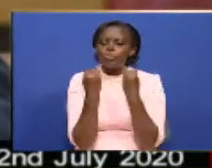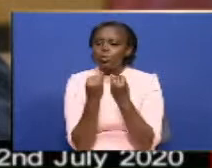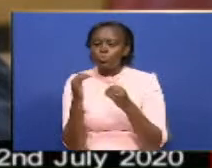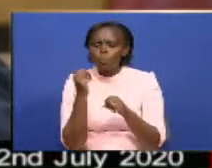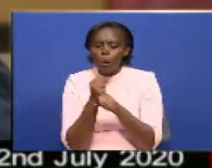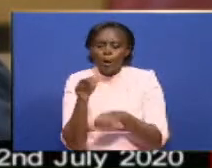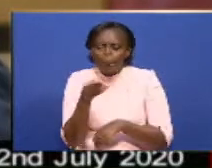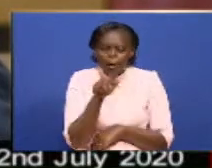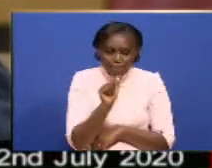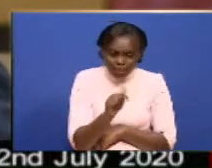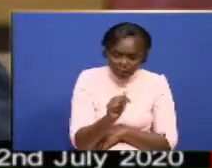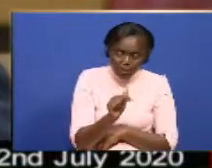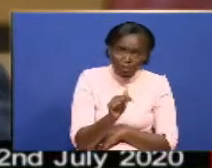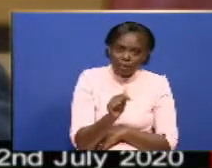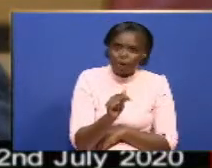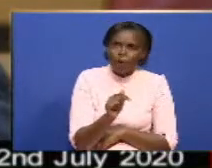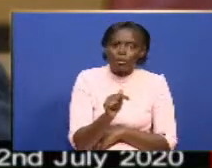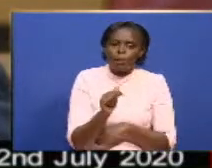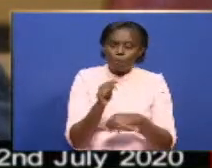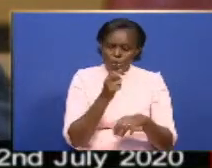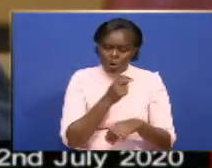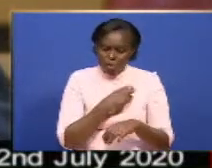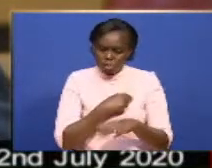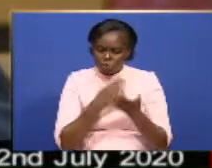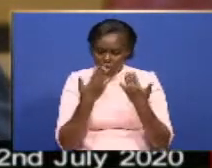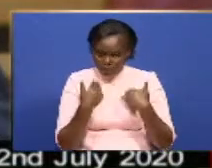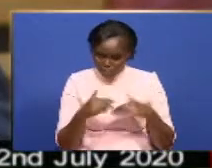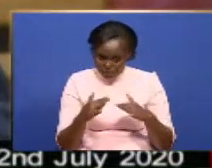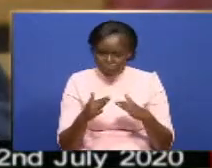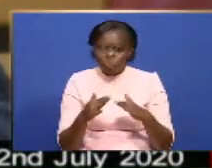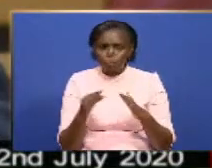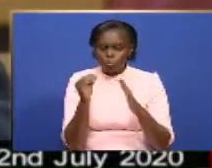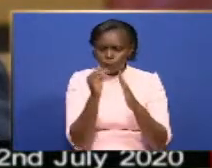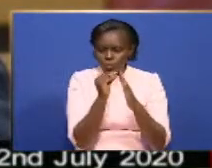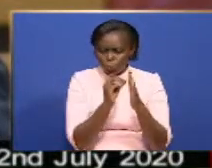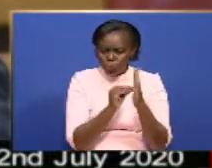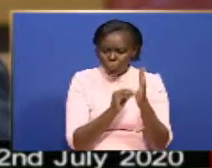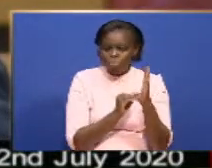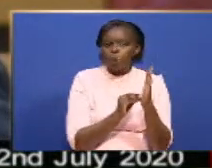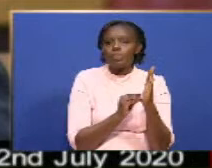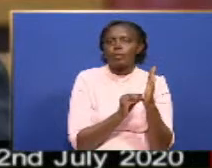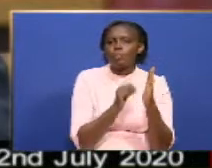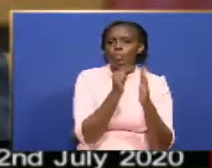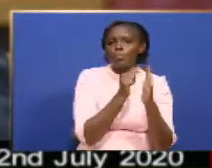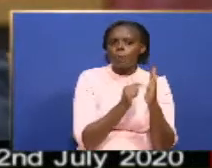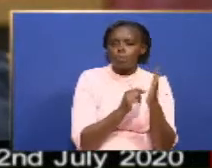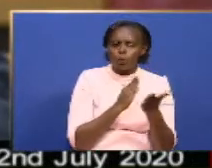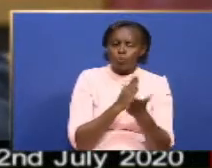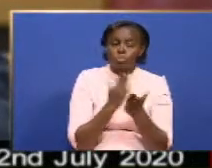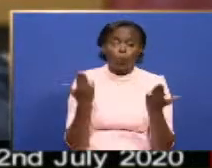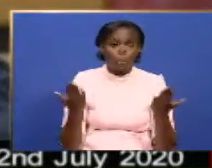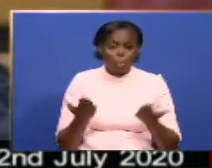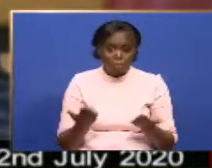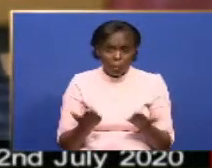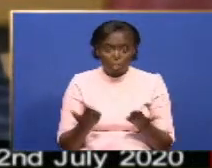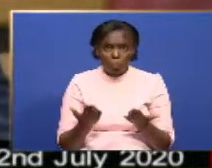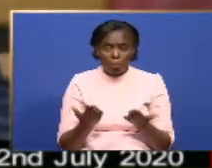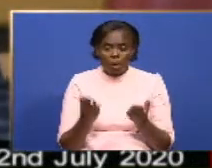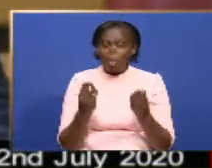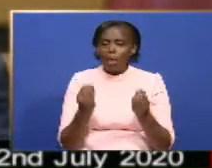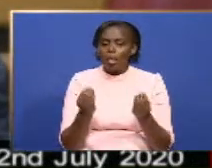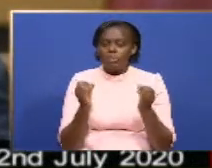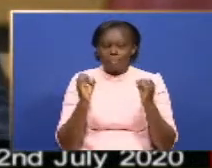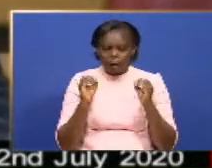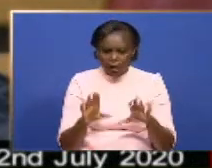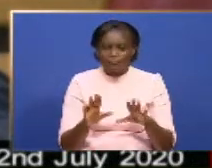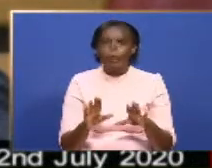area have been consulted and they have given their input. The truth of the matter is it has not been easy to get this bill